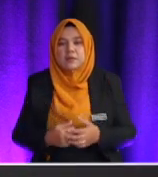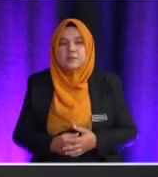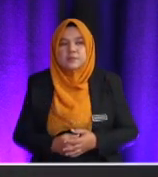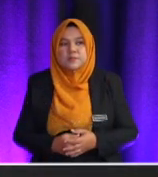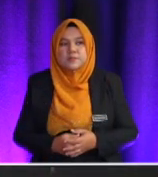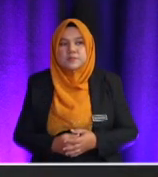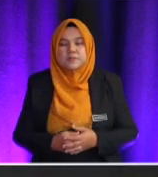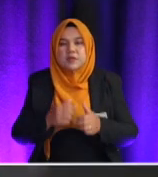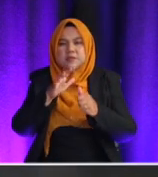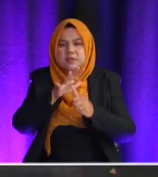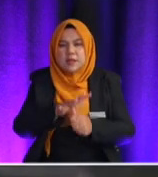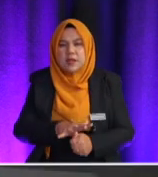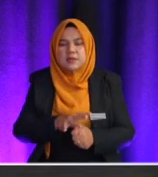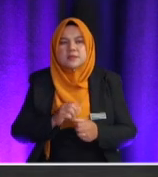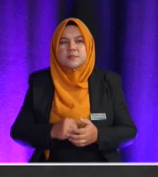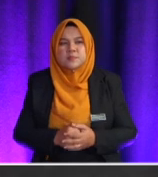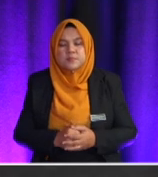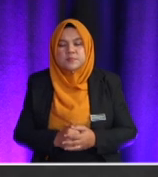life. Stress.